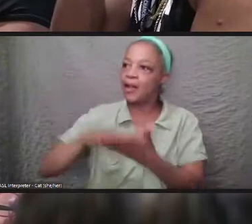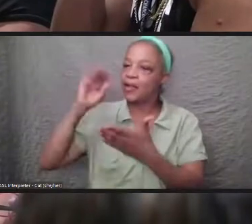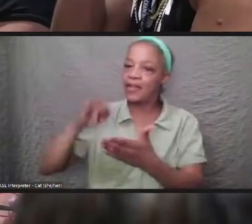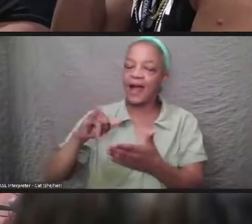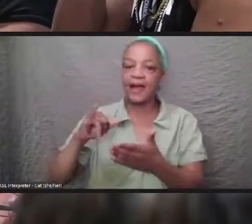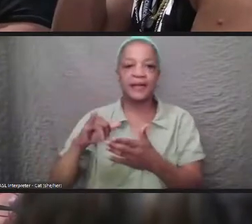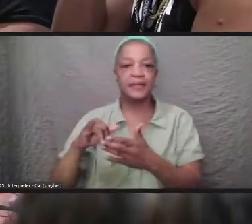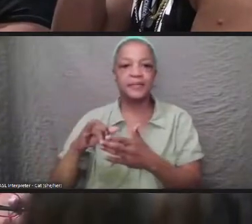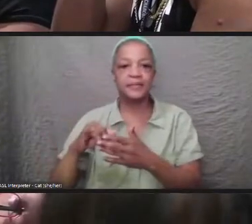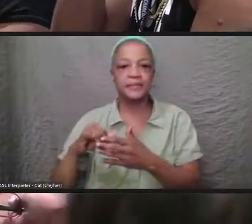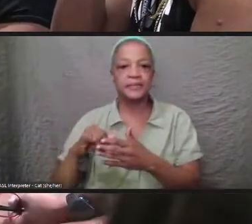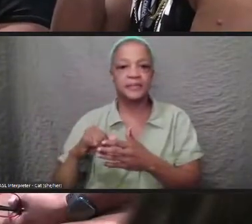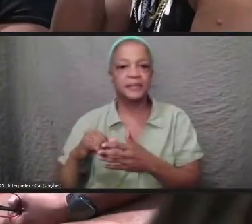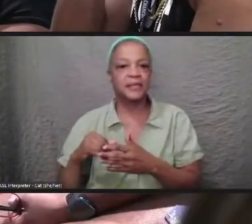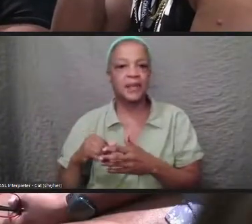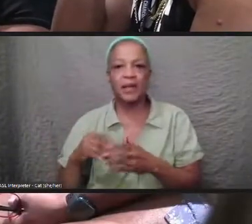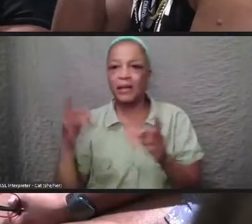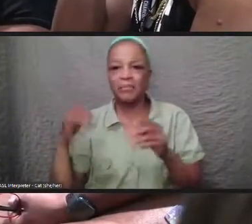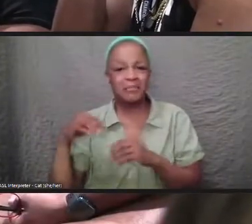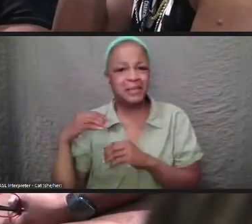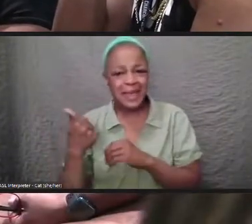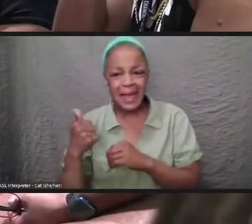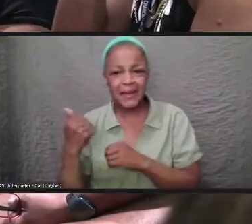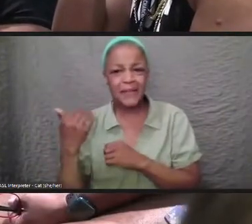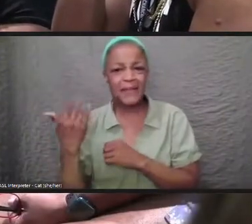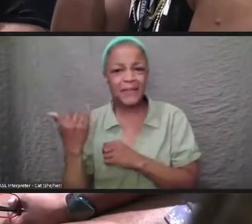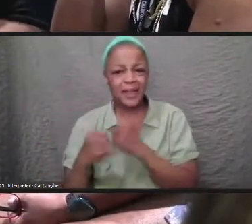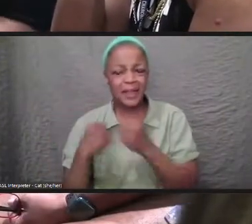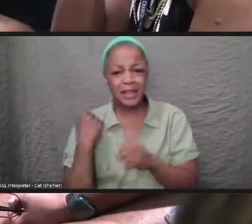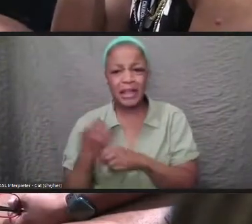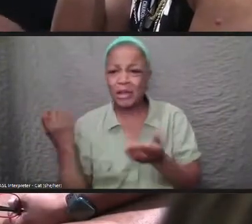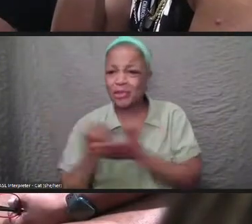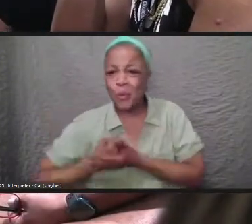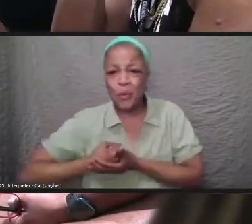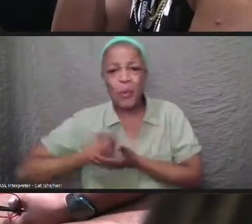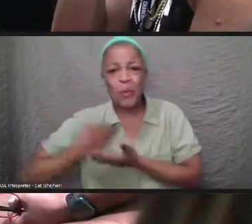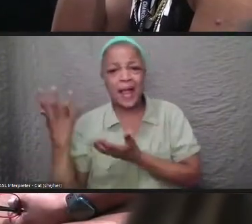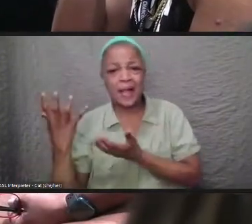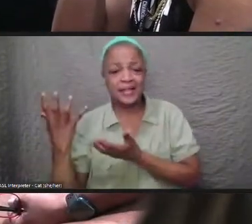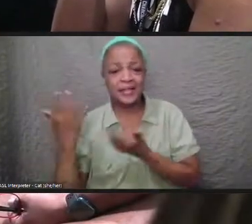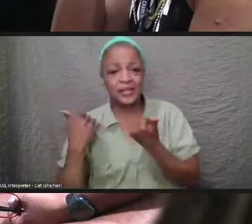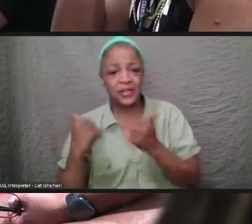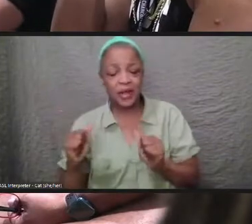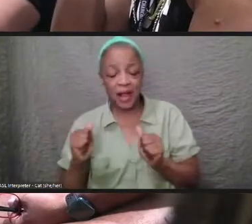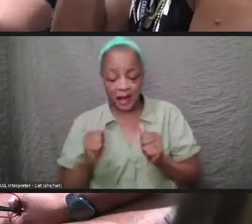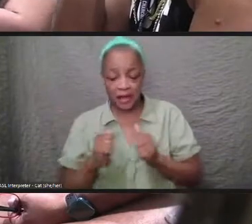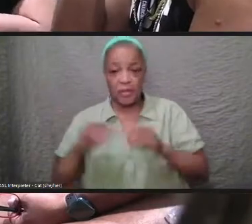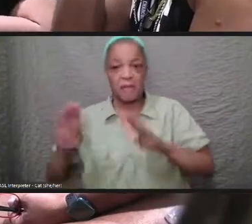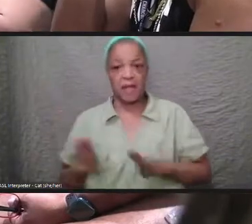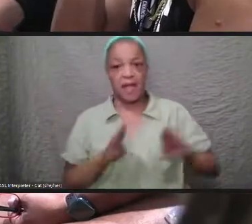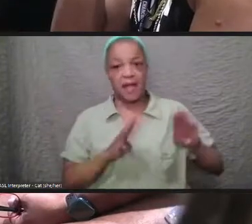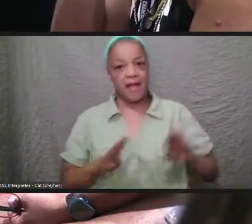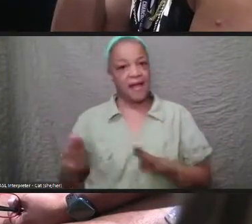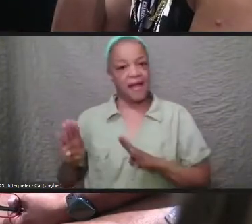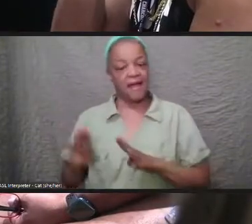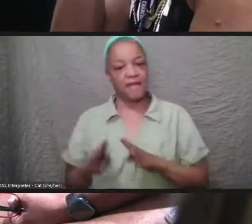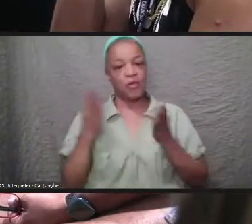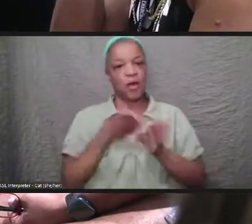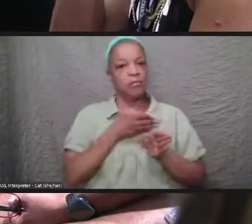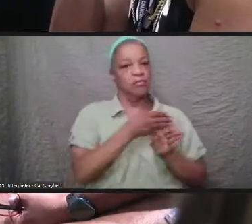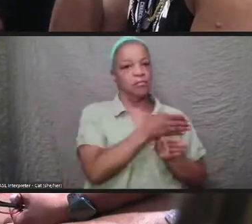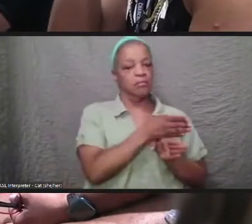wasted easily 10 to 15 years of my life trying to comport myself to one or